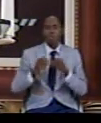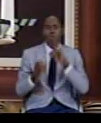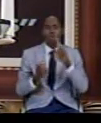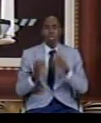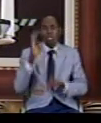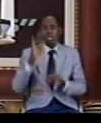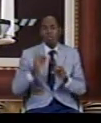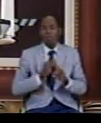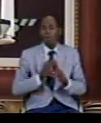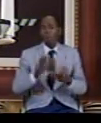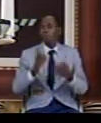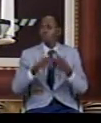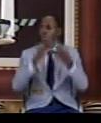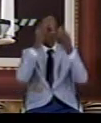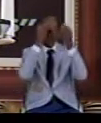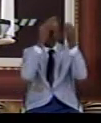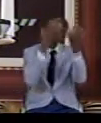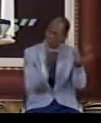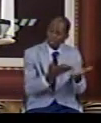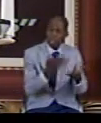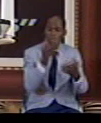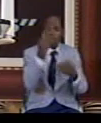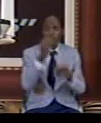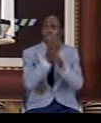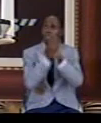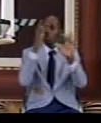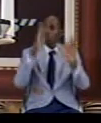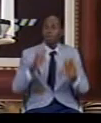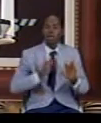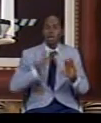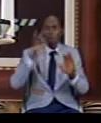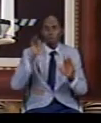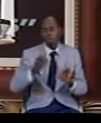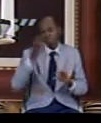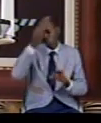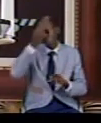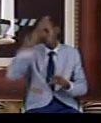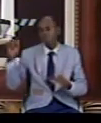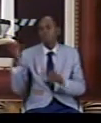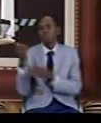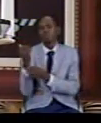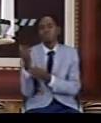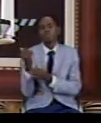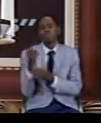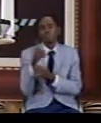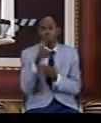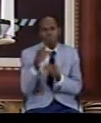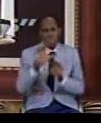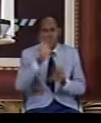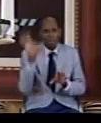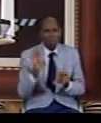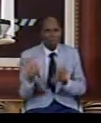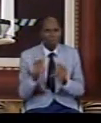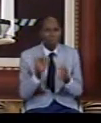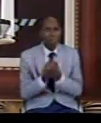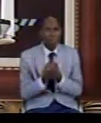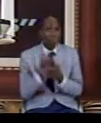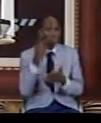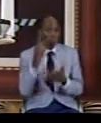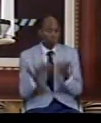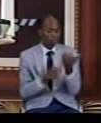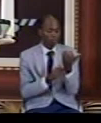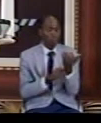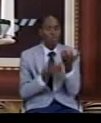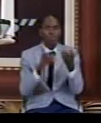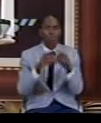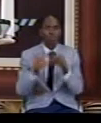the Savior, I must disobey self. Do you ever do that? Self wants you to do